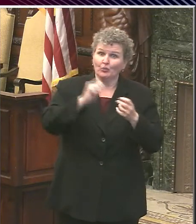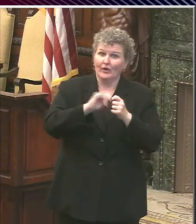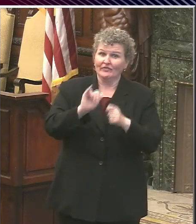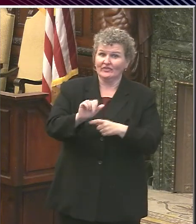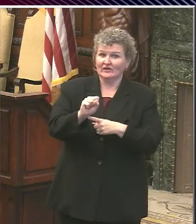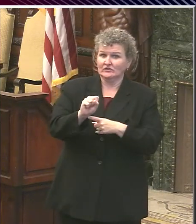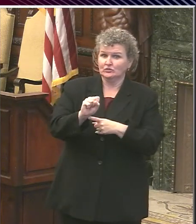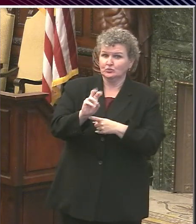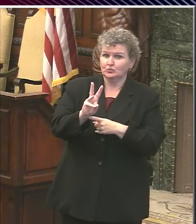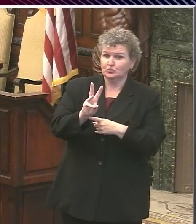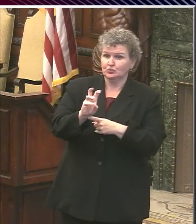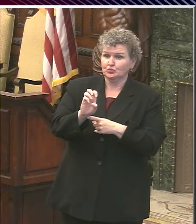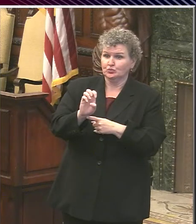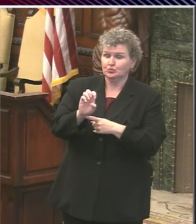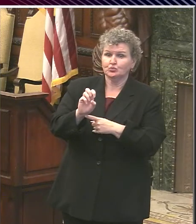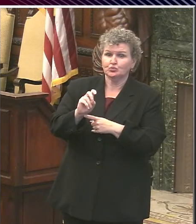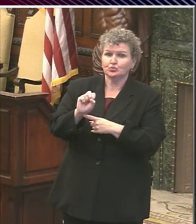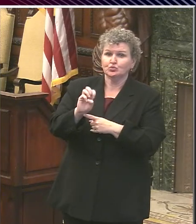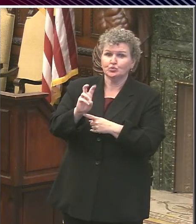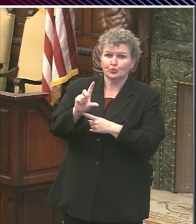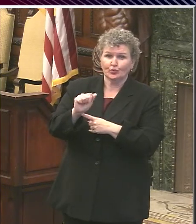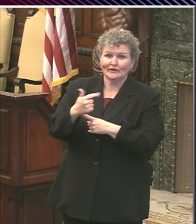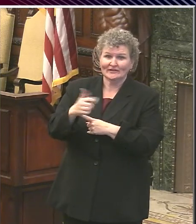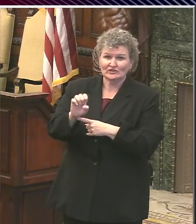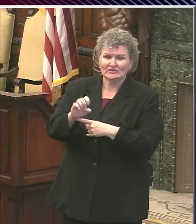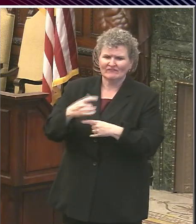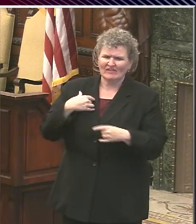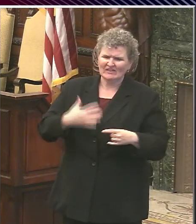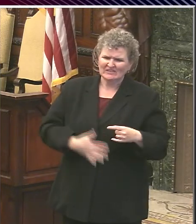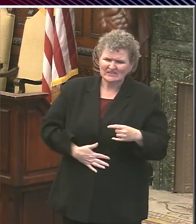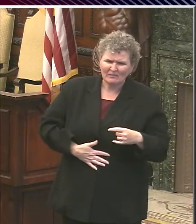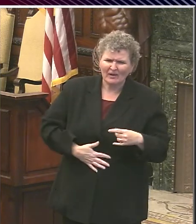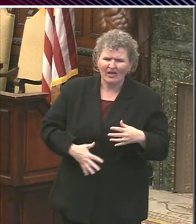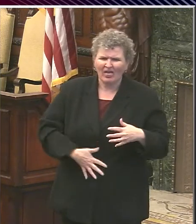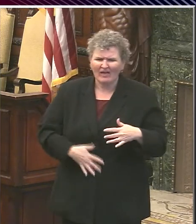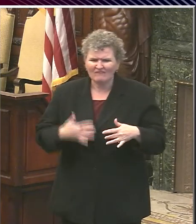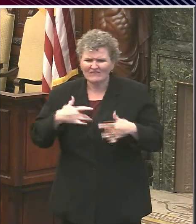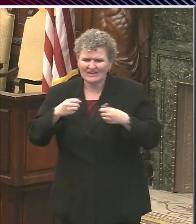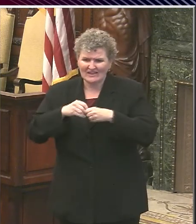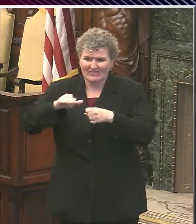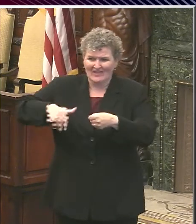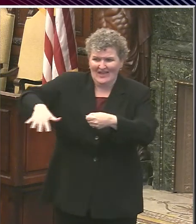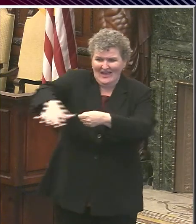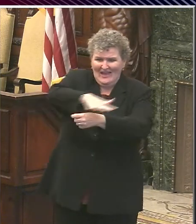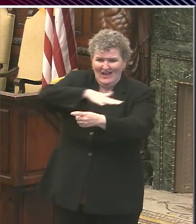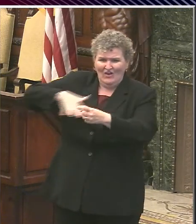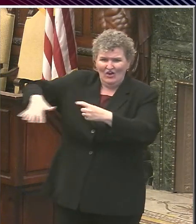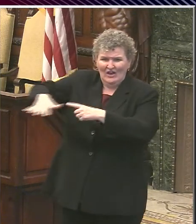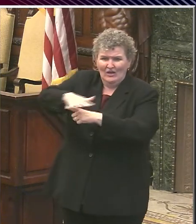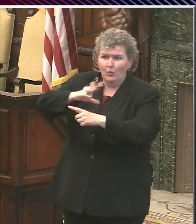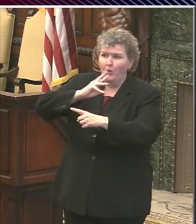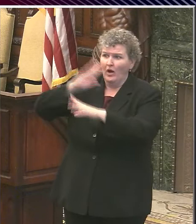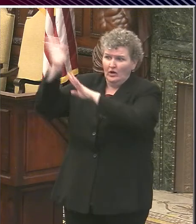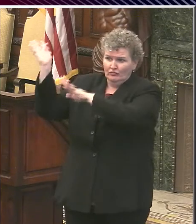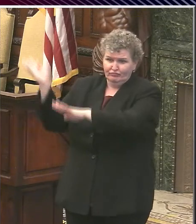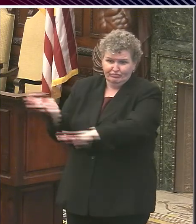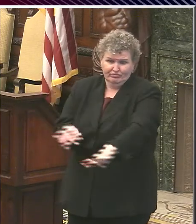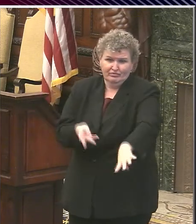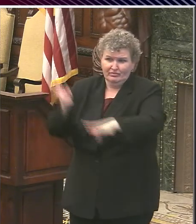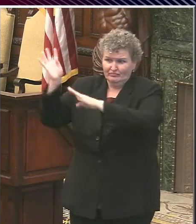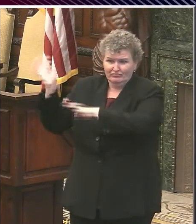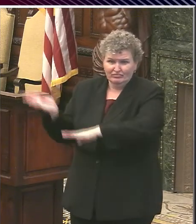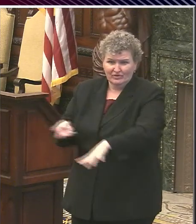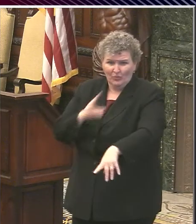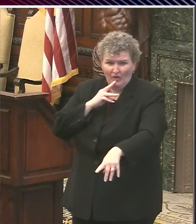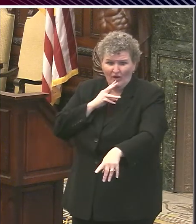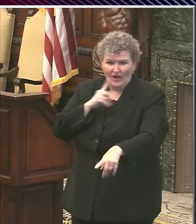of the virus, and that gives you a sense for whether people who live in the area that is served by that sewage system have COVID and whether